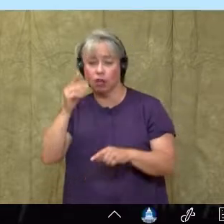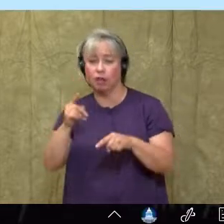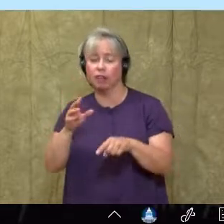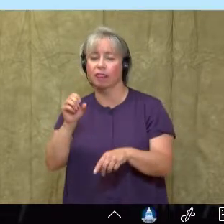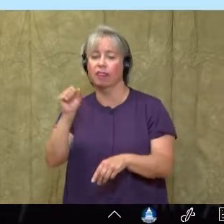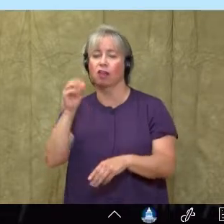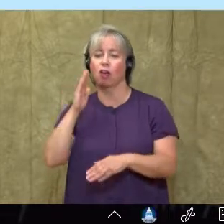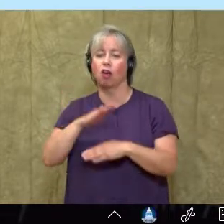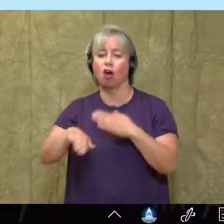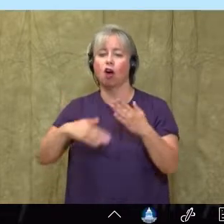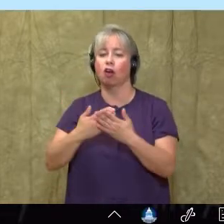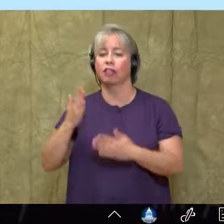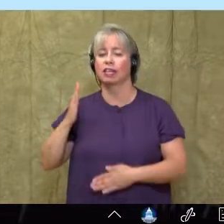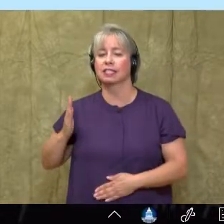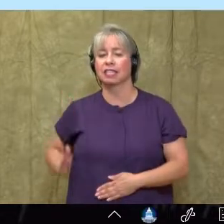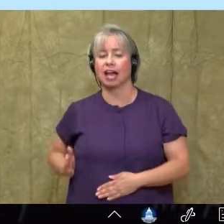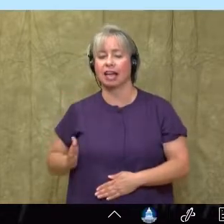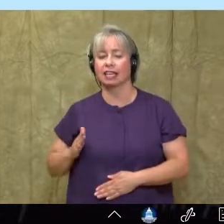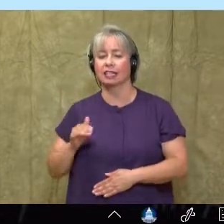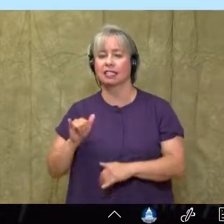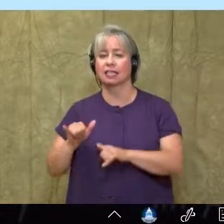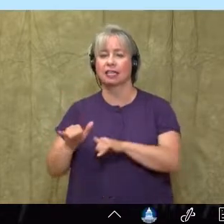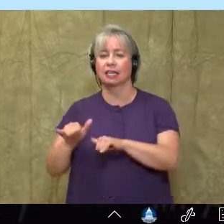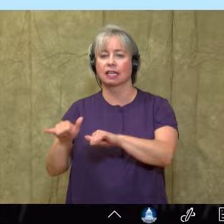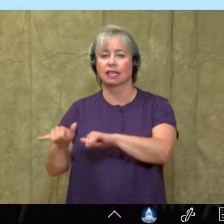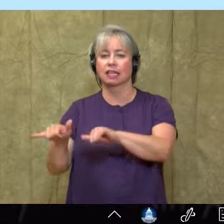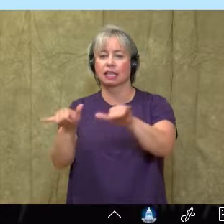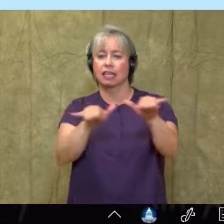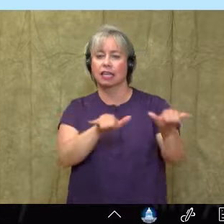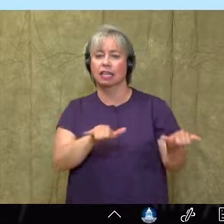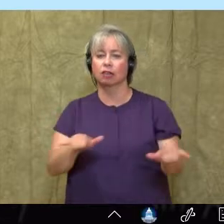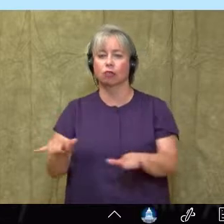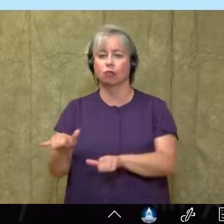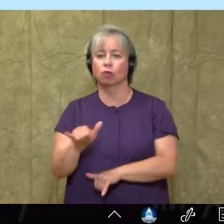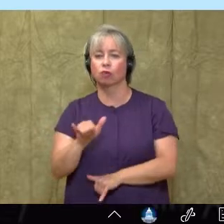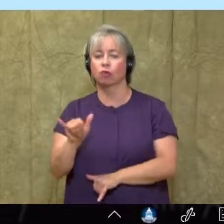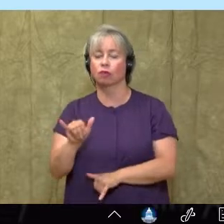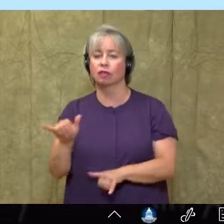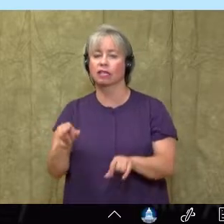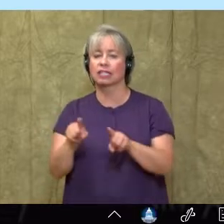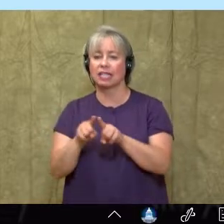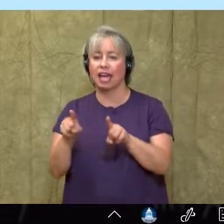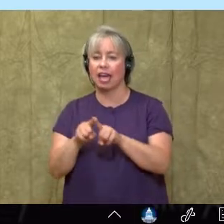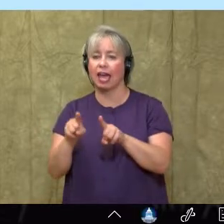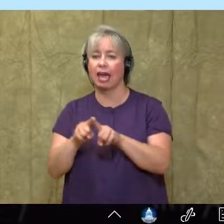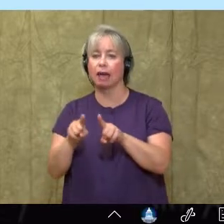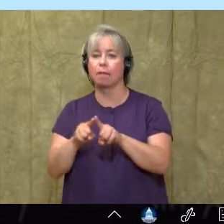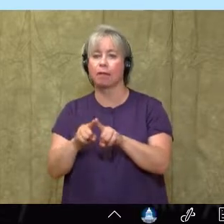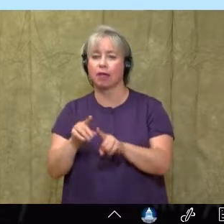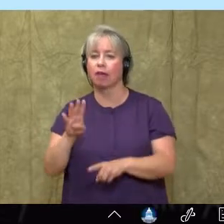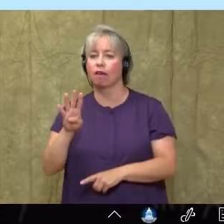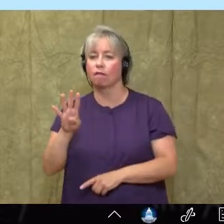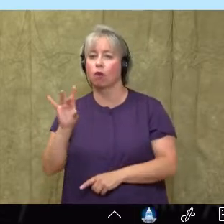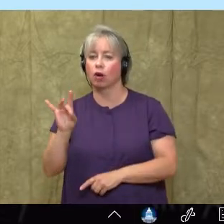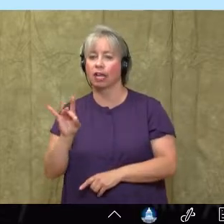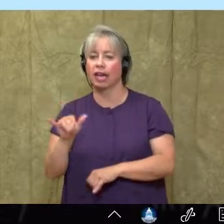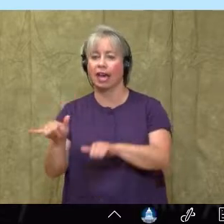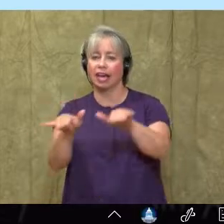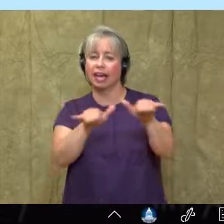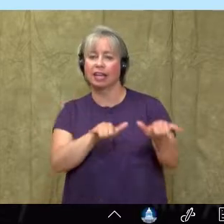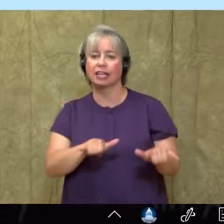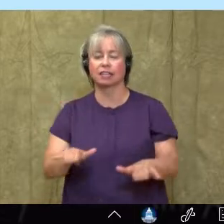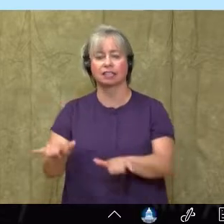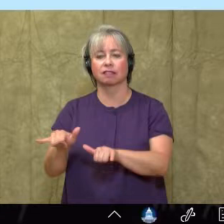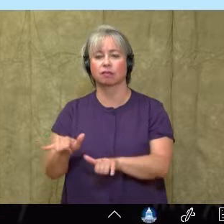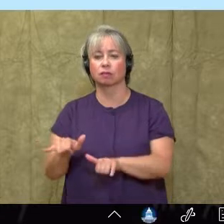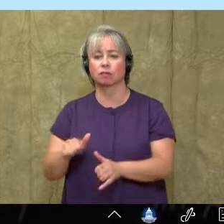all 48, good. These would all be 48 meters. And so now I want to see what